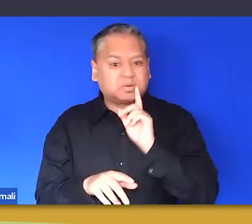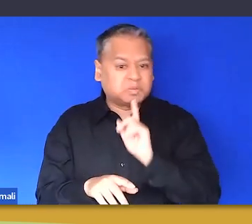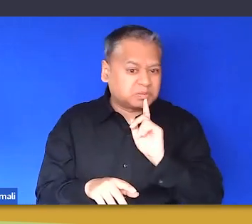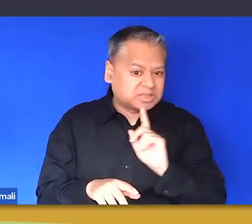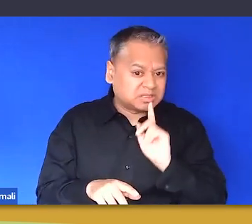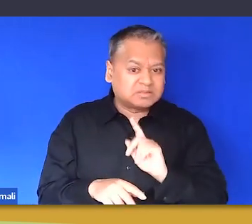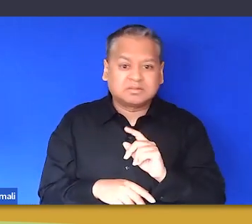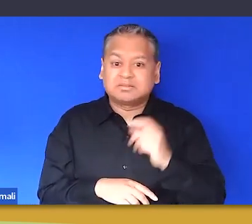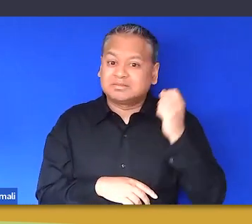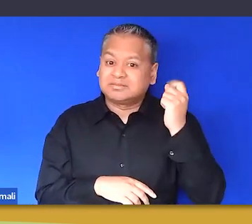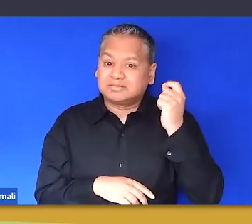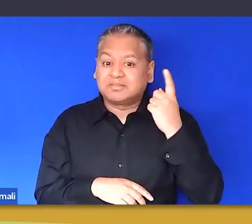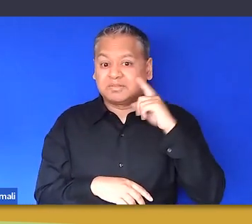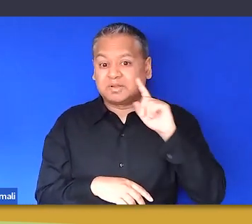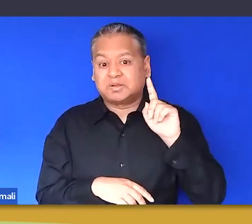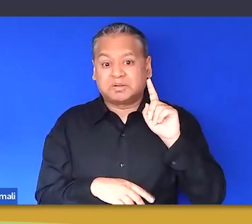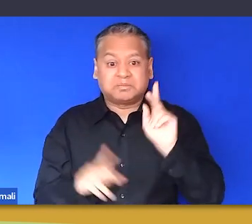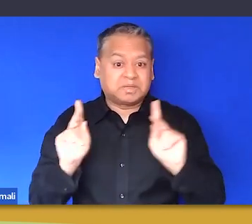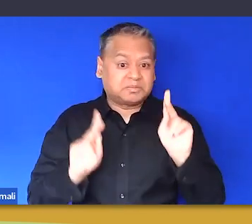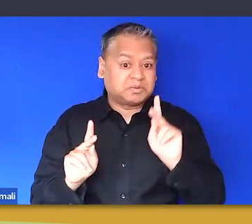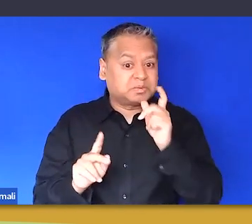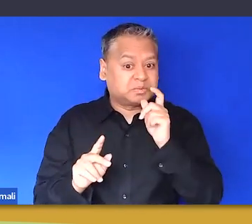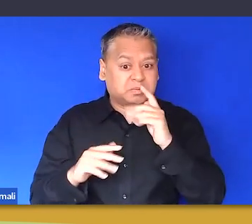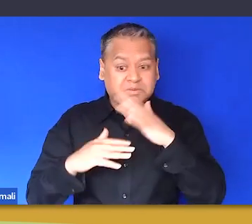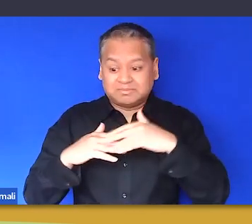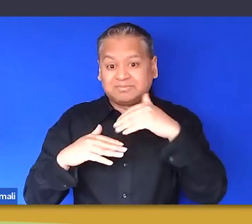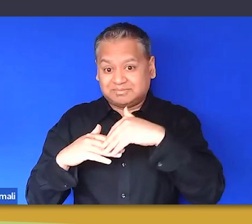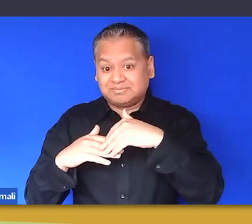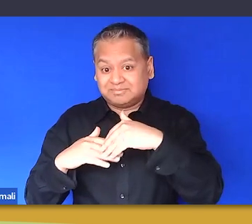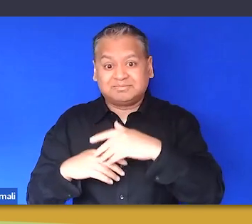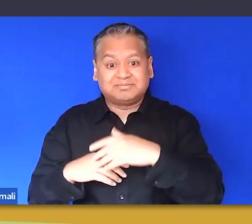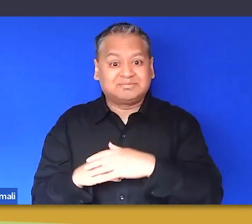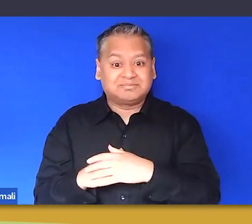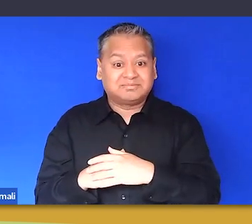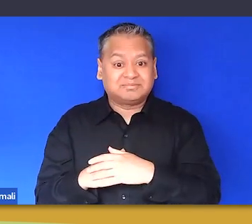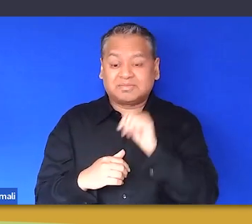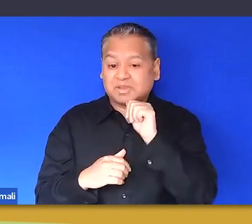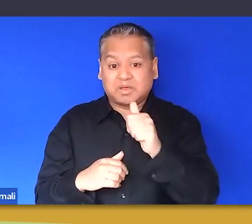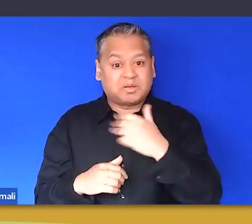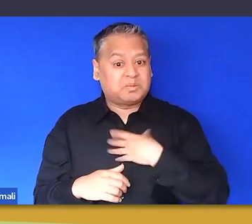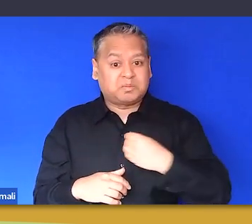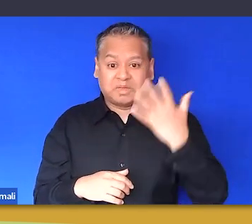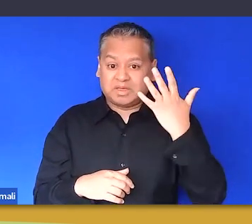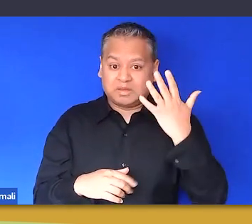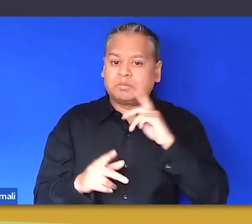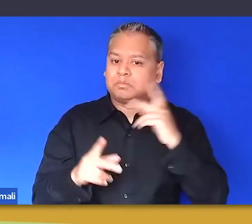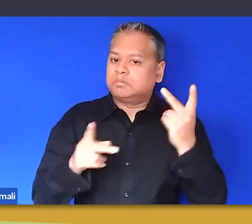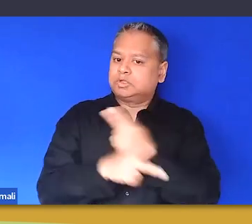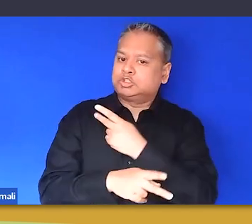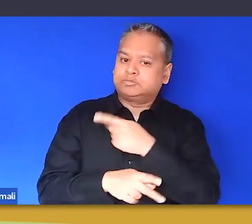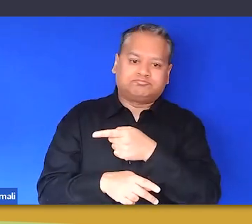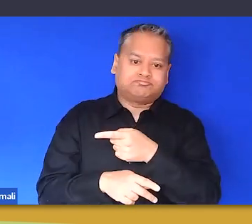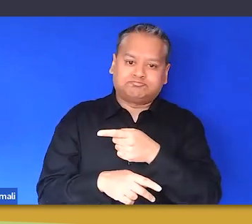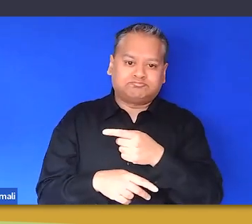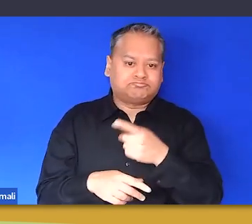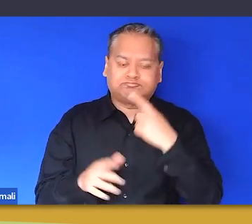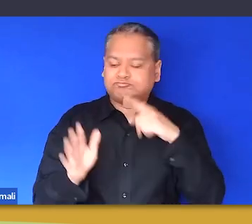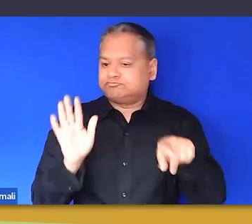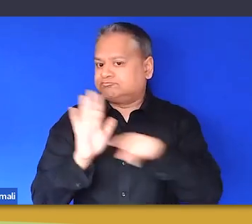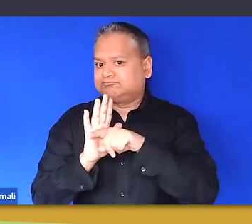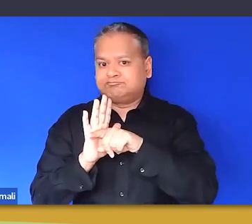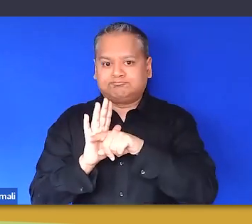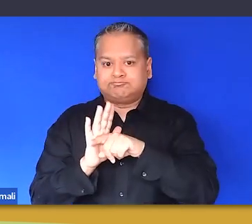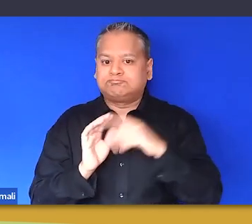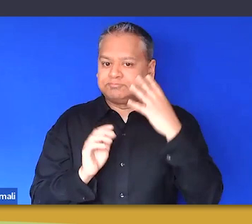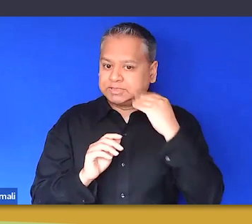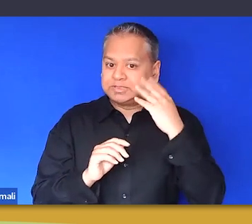racialized communities, there's also been a staggering increase in racism as a result of the pandemic. The Office of the Human Rights